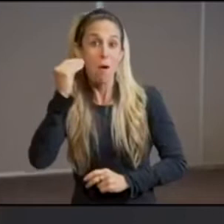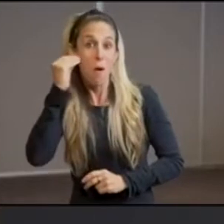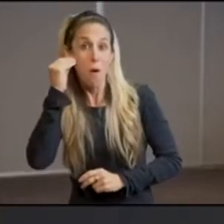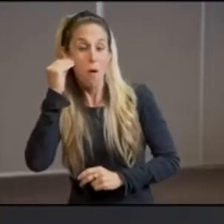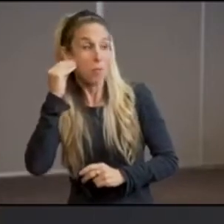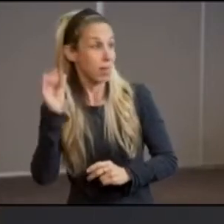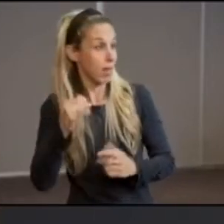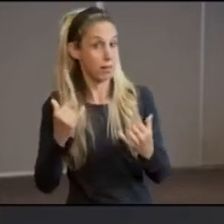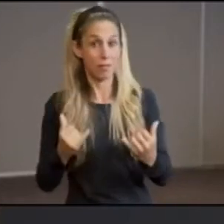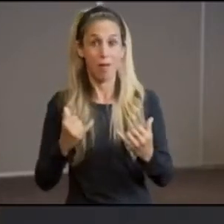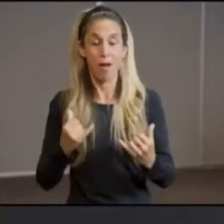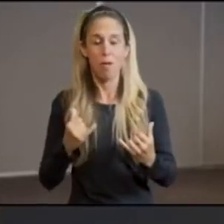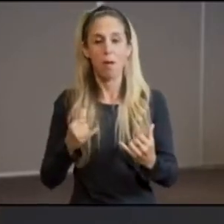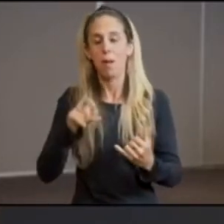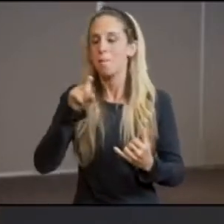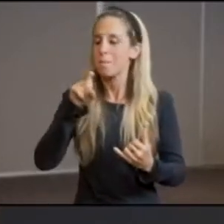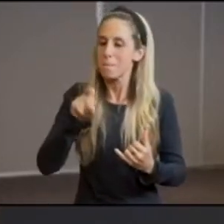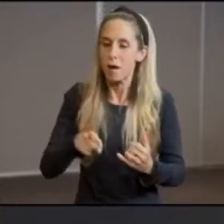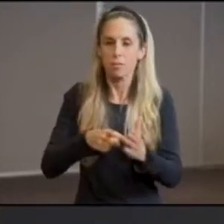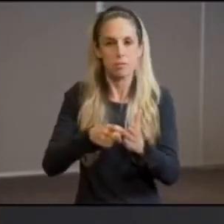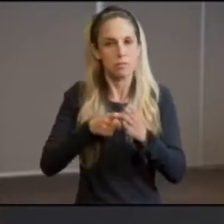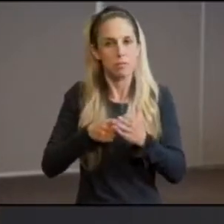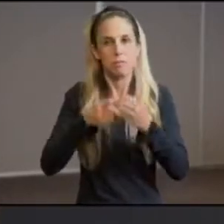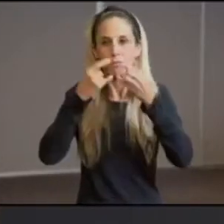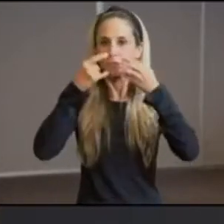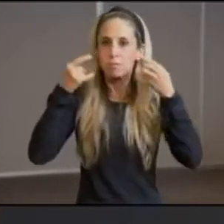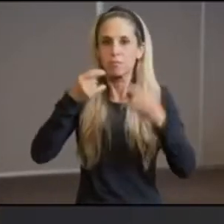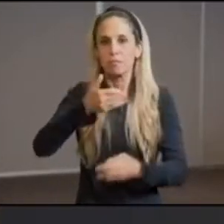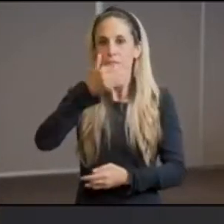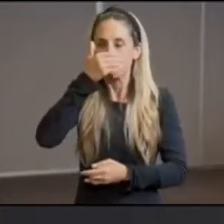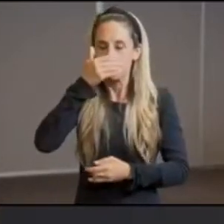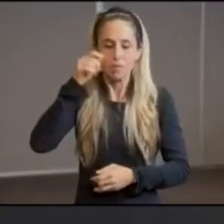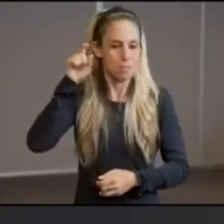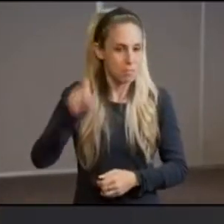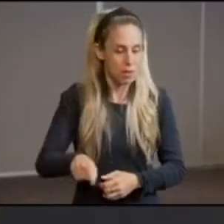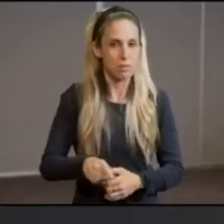are now, we all must wear face coverings,